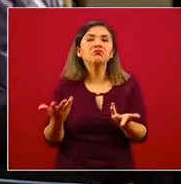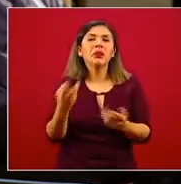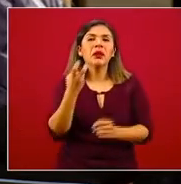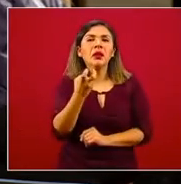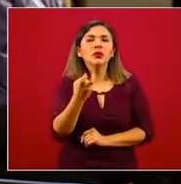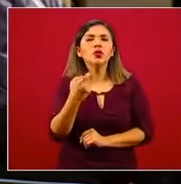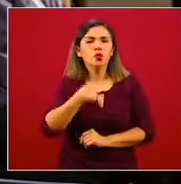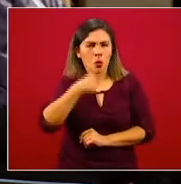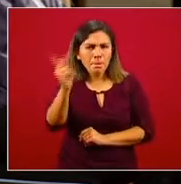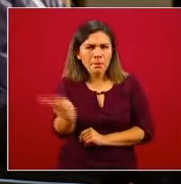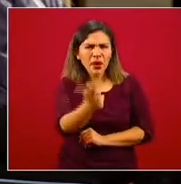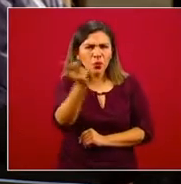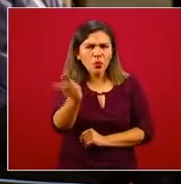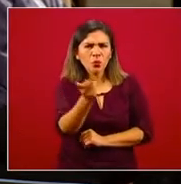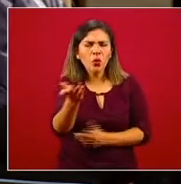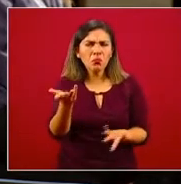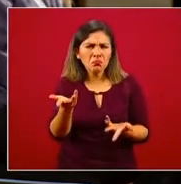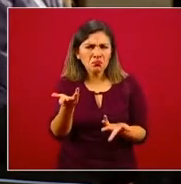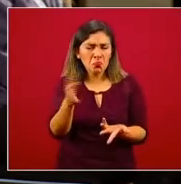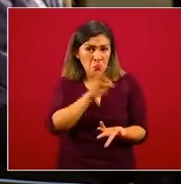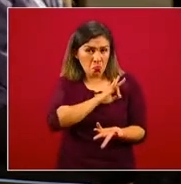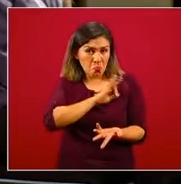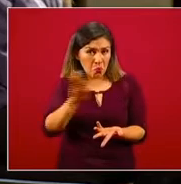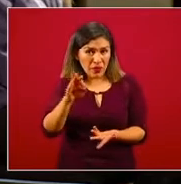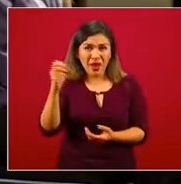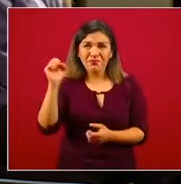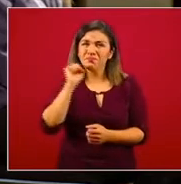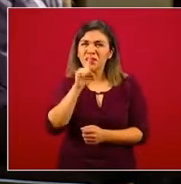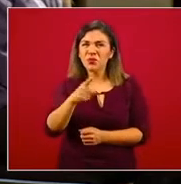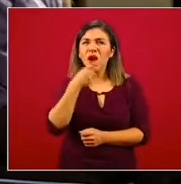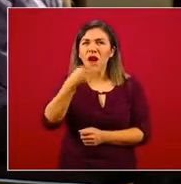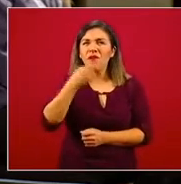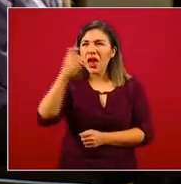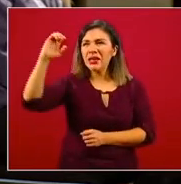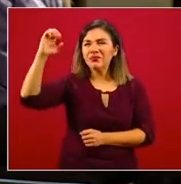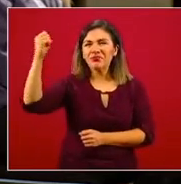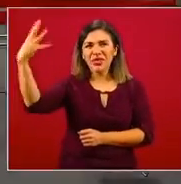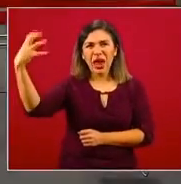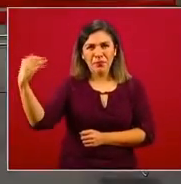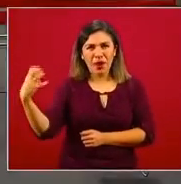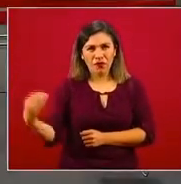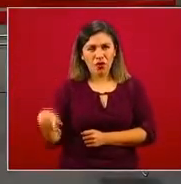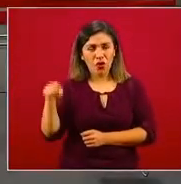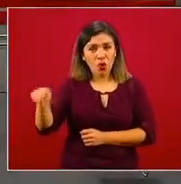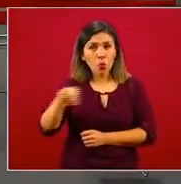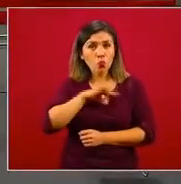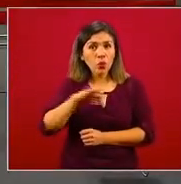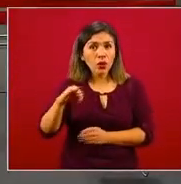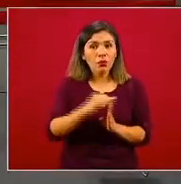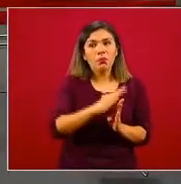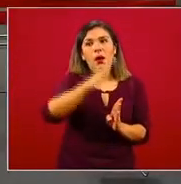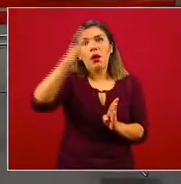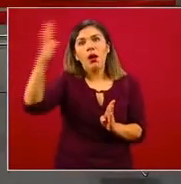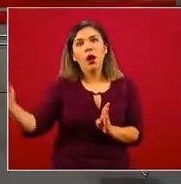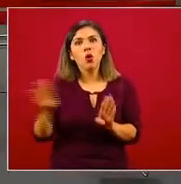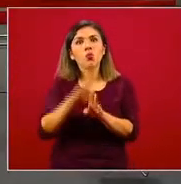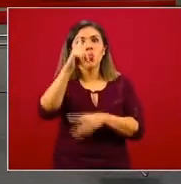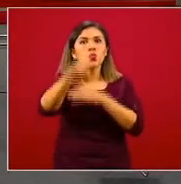where the preguntarles pandemic is si es still not posible que under este control. semáforo se nos vaya de Is it puntos possible por that el the año, ¿no? stoplight Más o